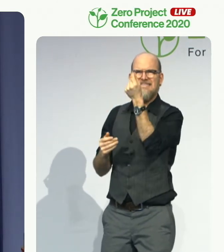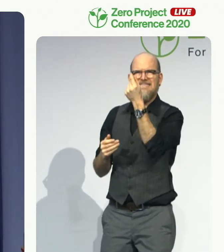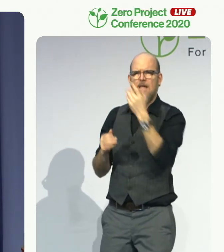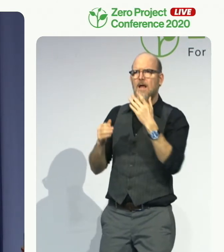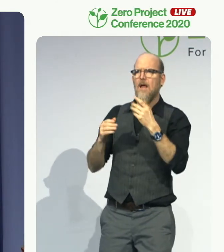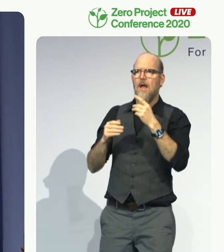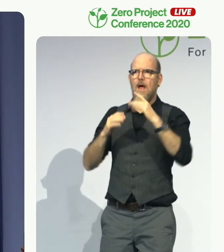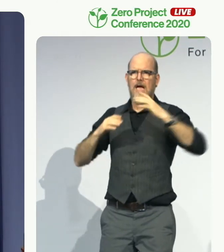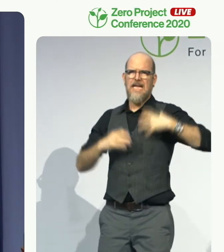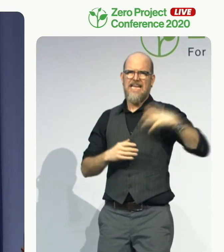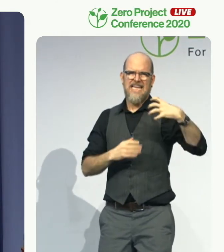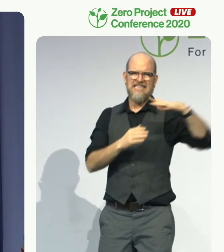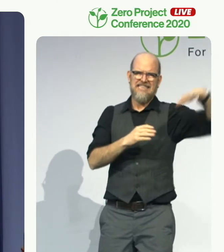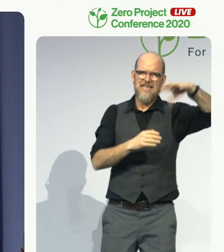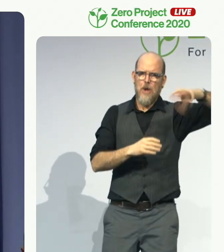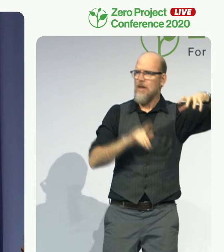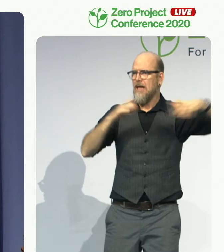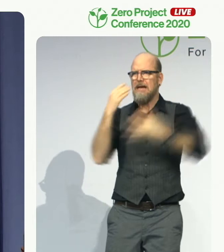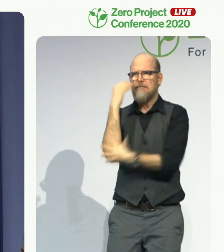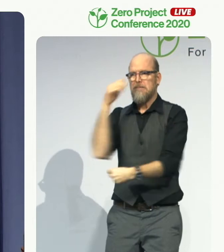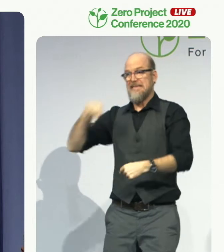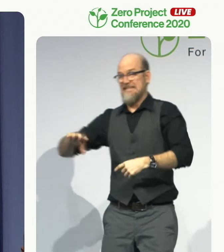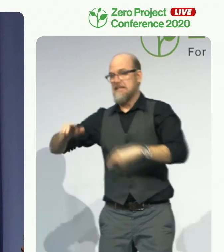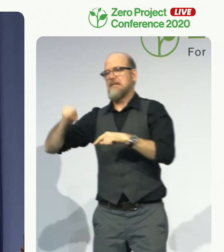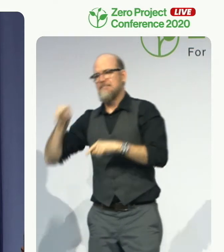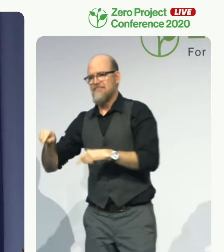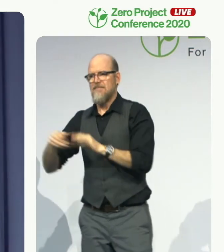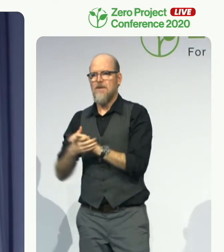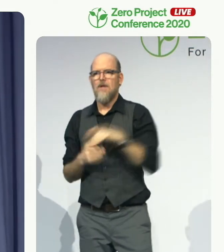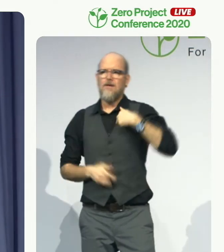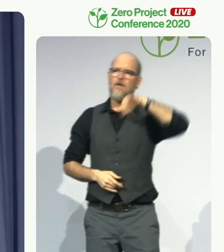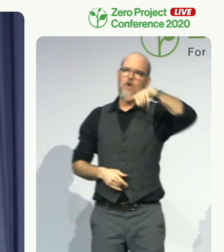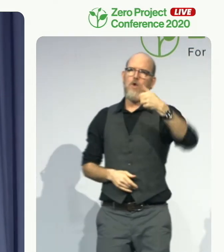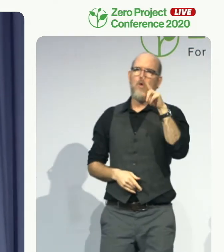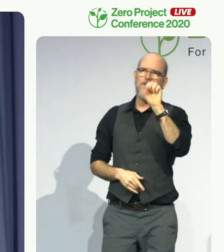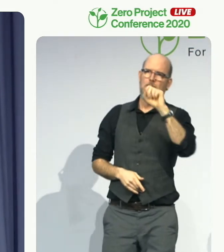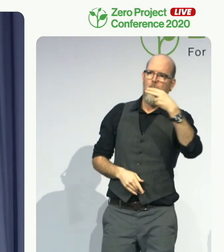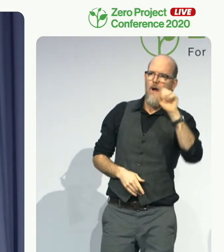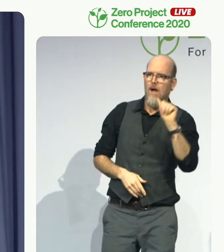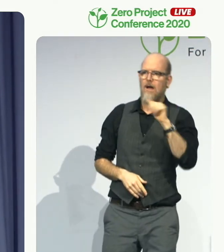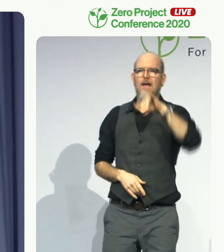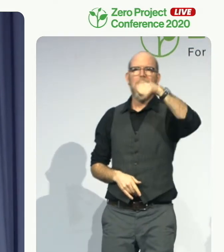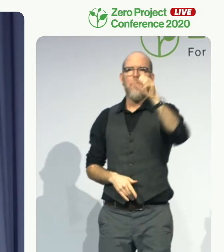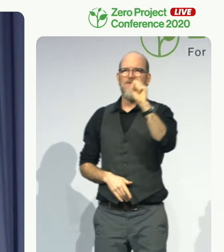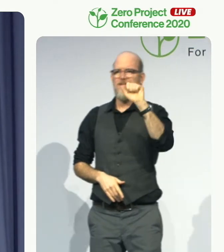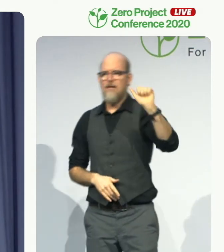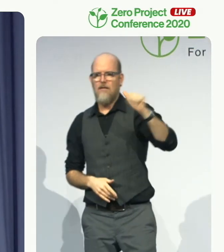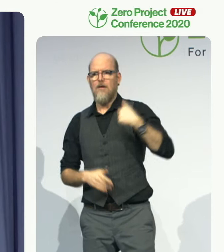and I work with the United States Agency for International Development, USAID, headquartered in Washington,